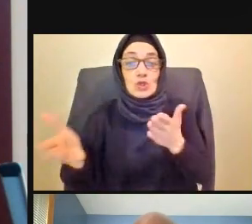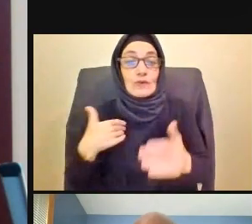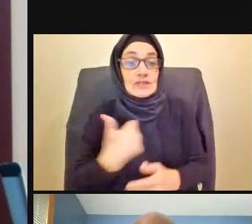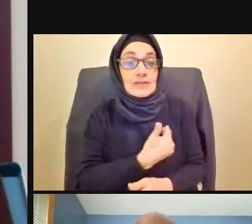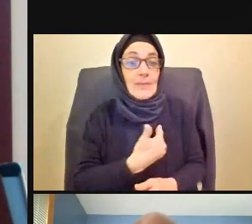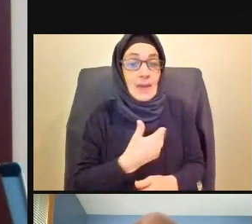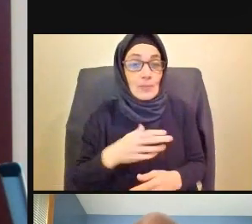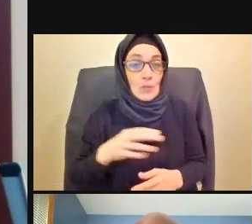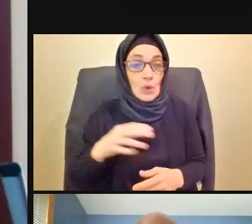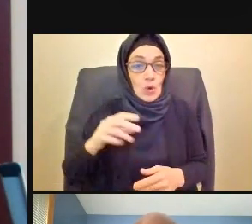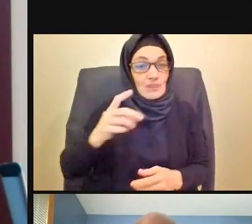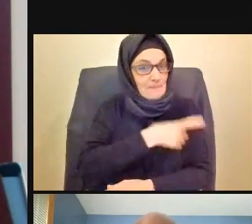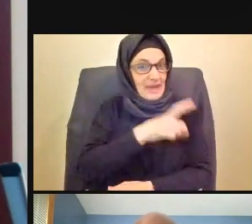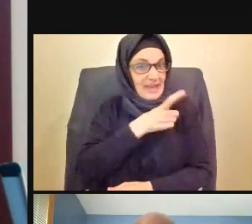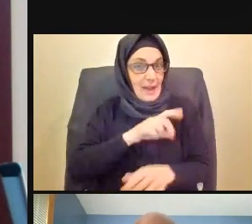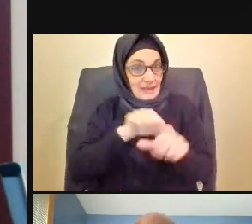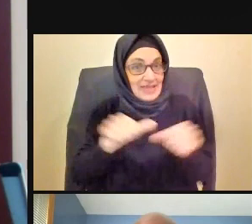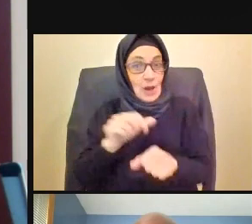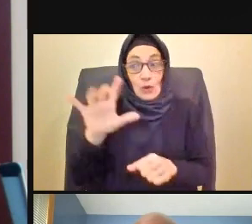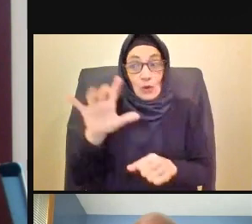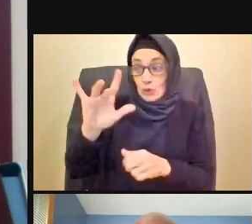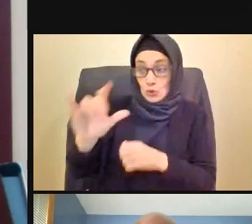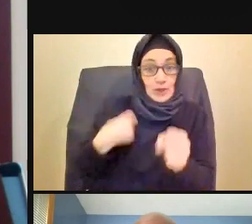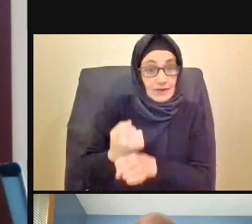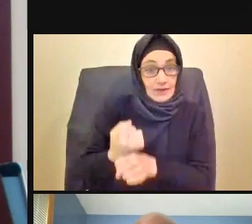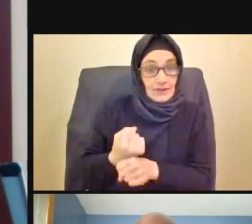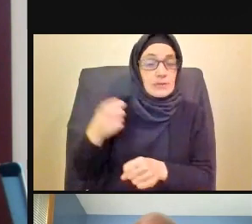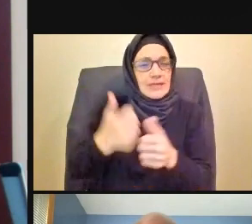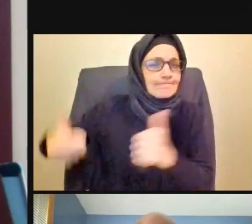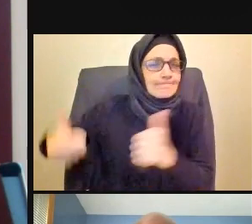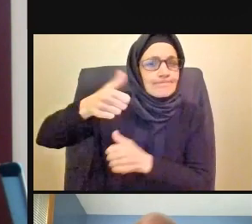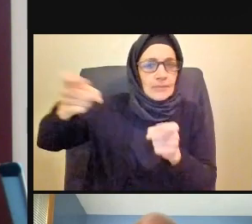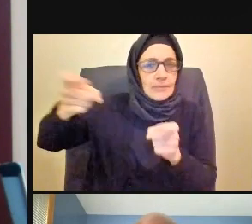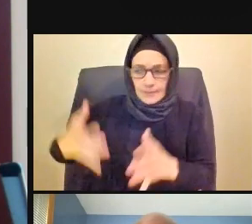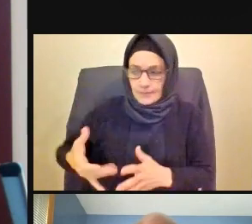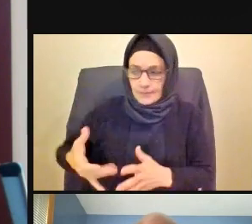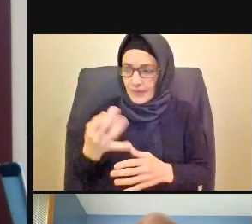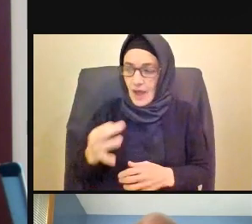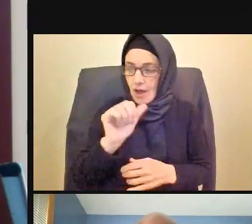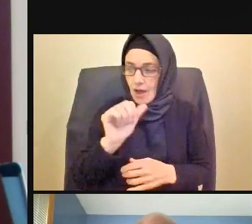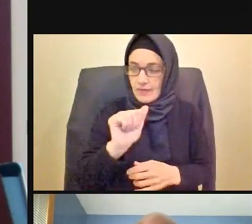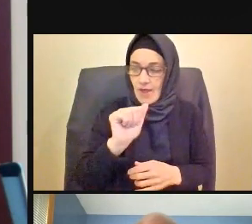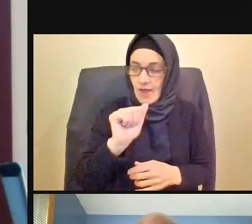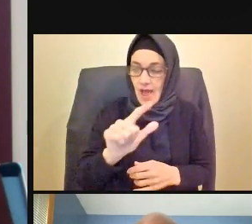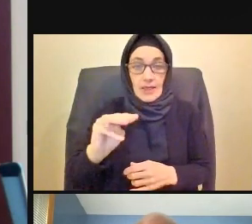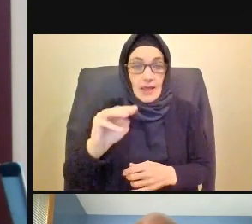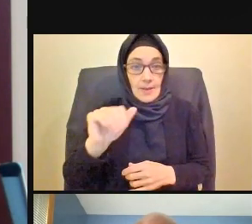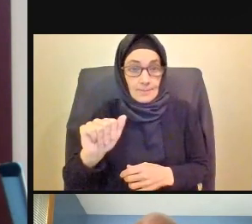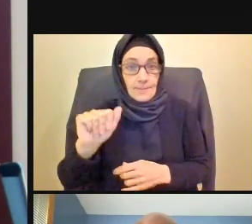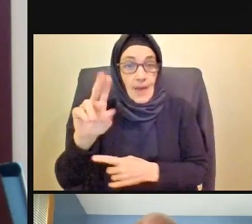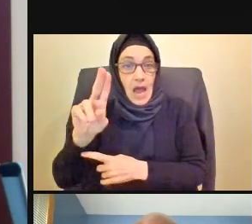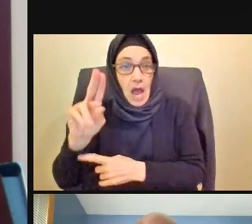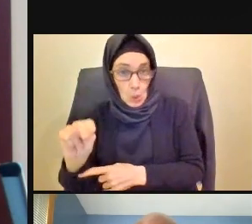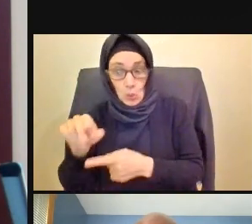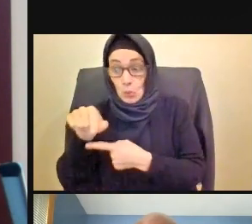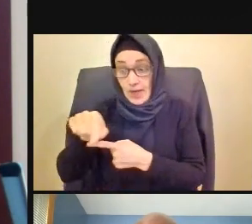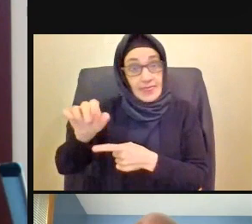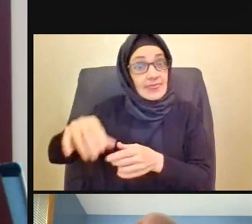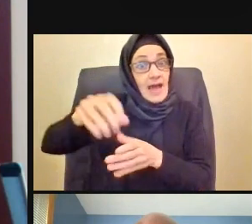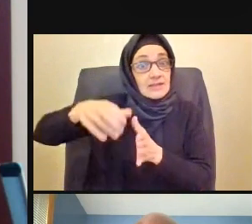He serves as the executive director of Al-Ma'un. Ma'un is an important verse in the Quran that speaks to the